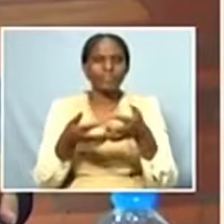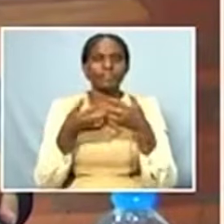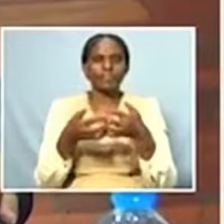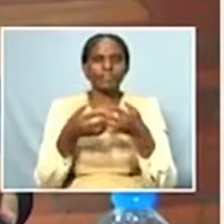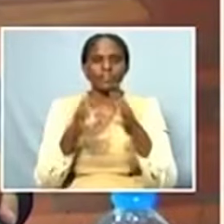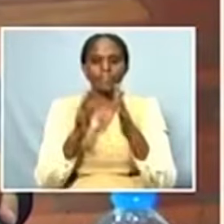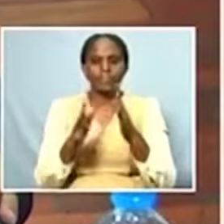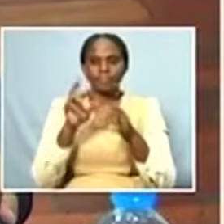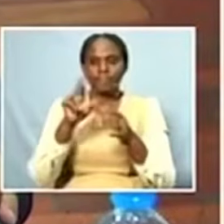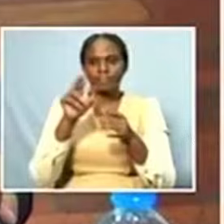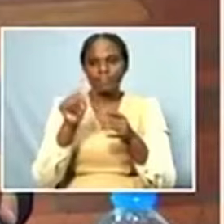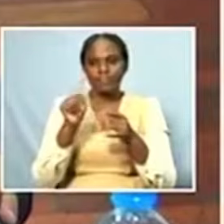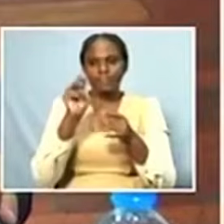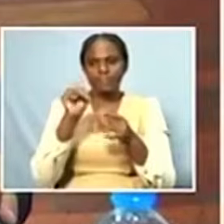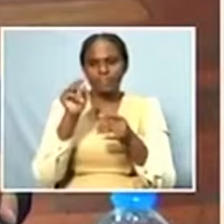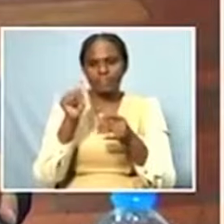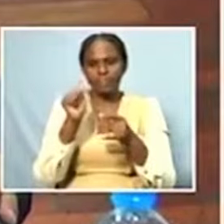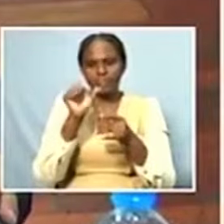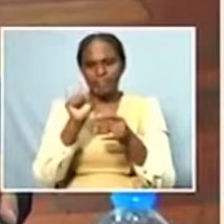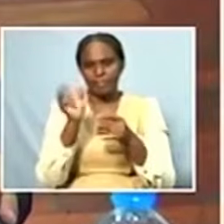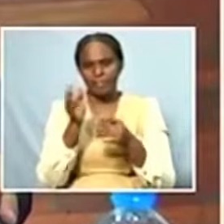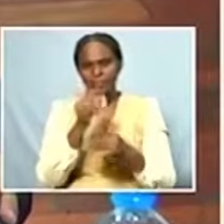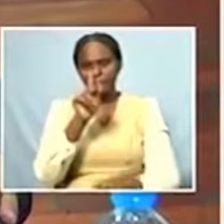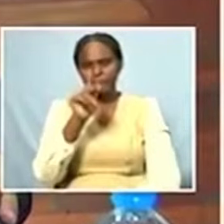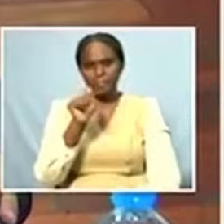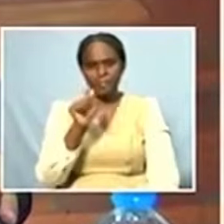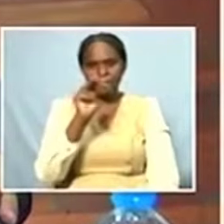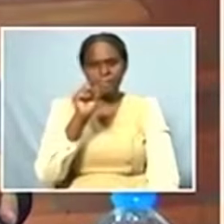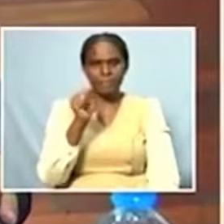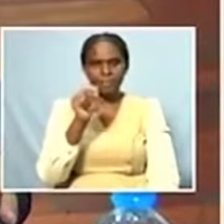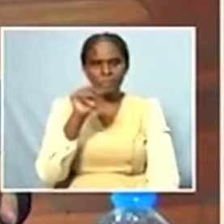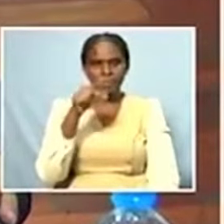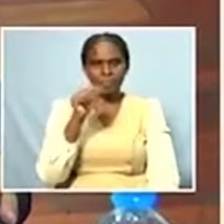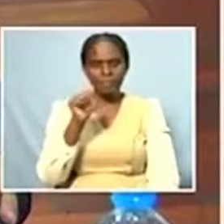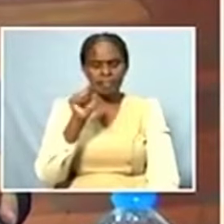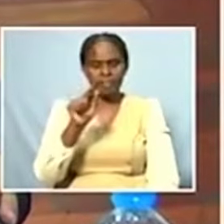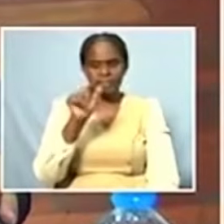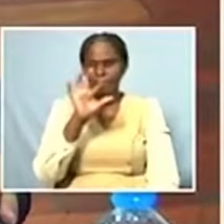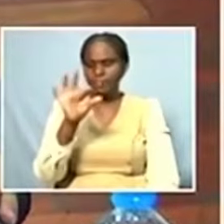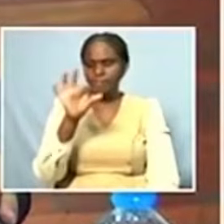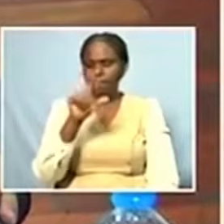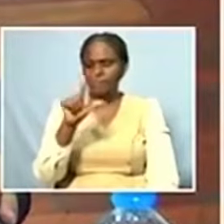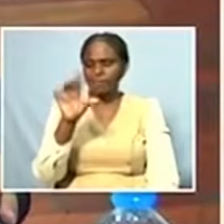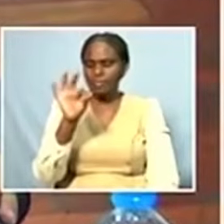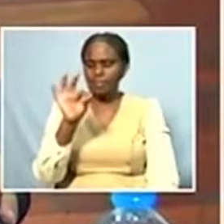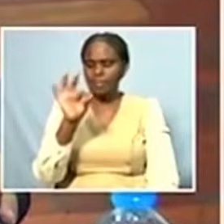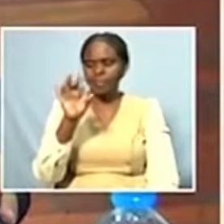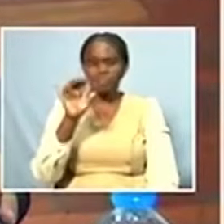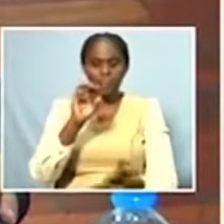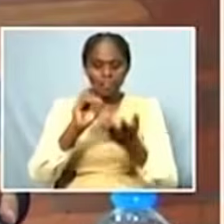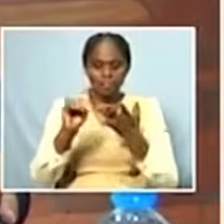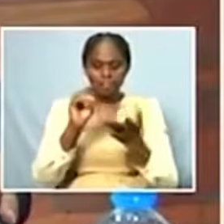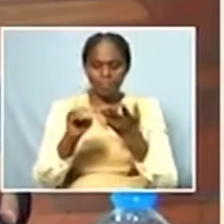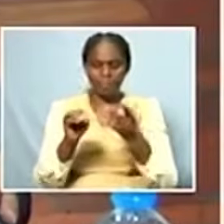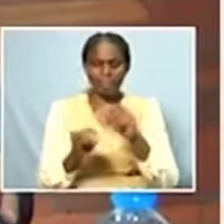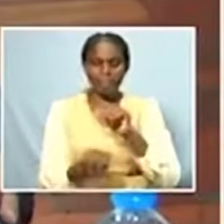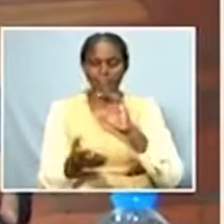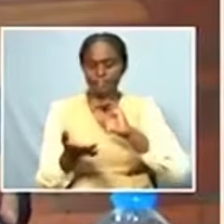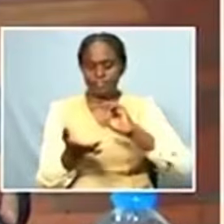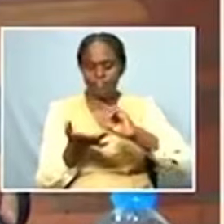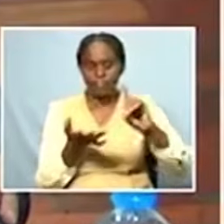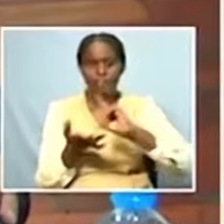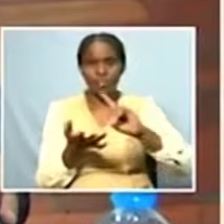Engineer Ramas Kamanga. That was on 29th October 2025, after the